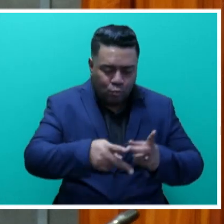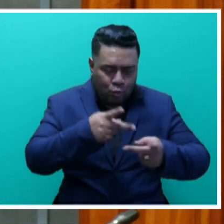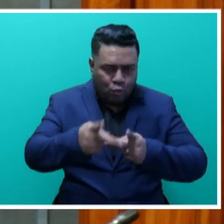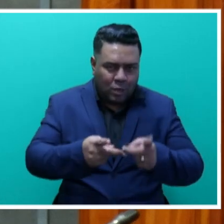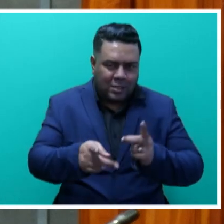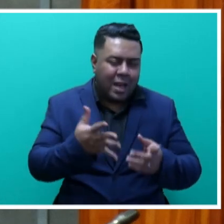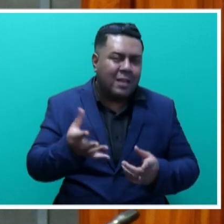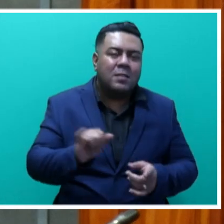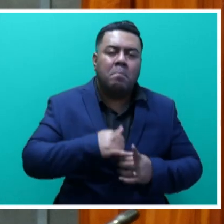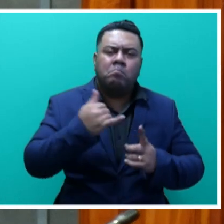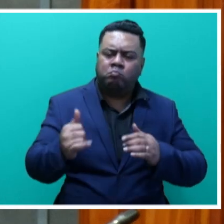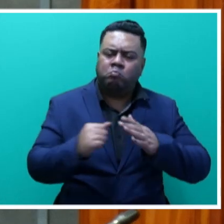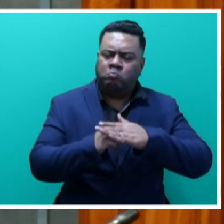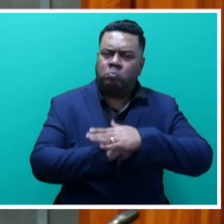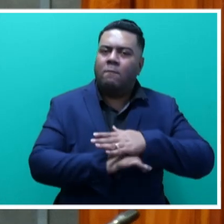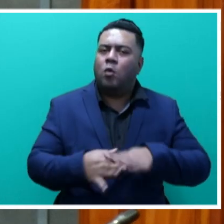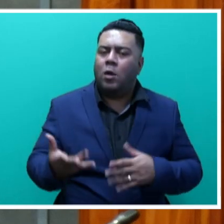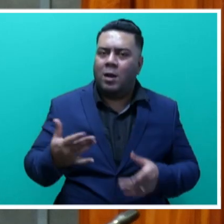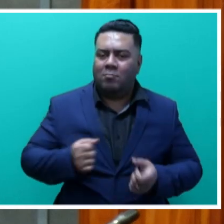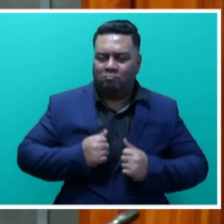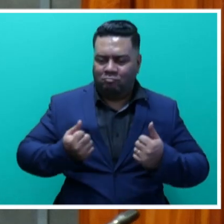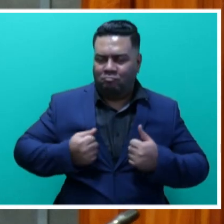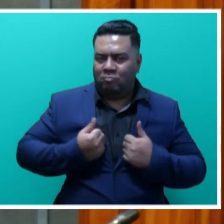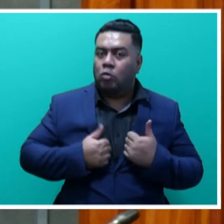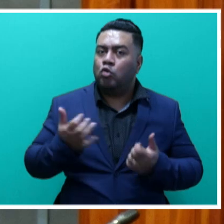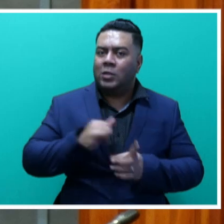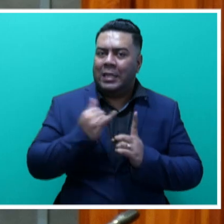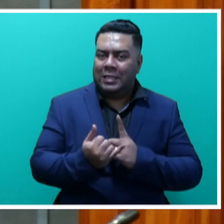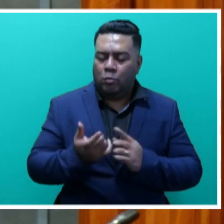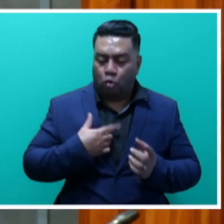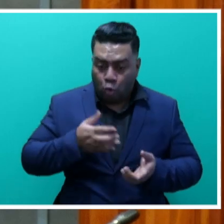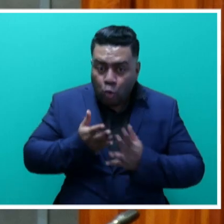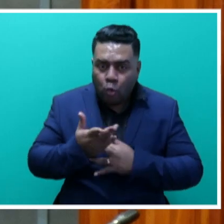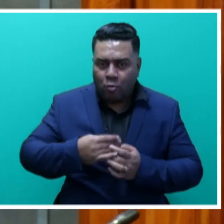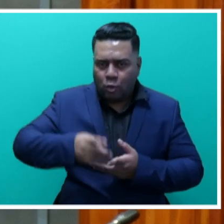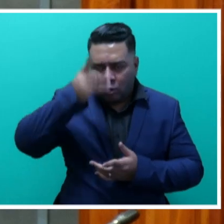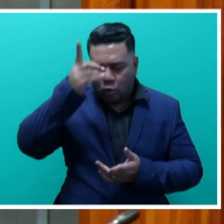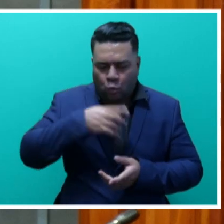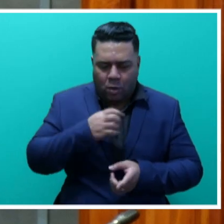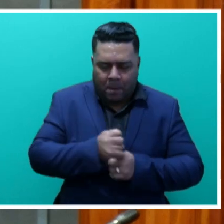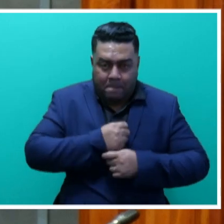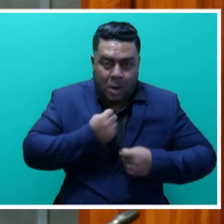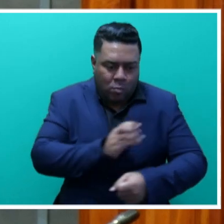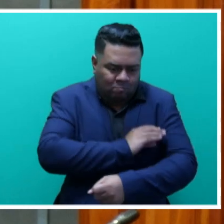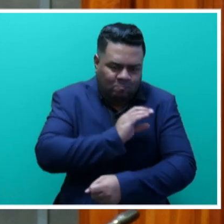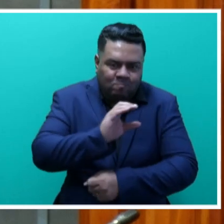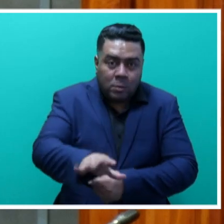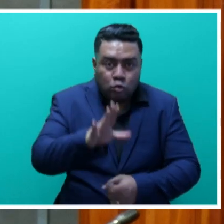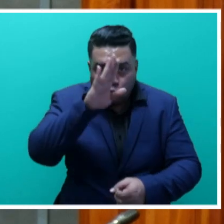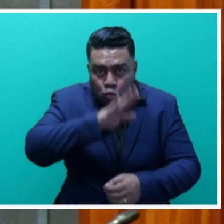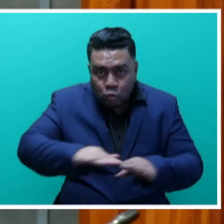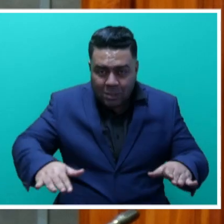of a thriving society. It is through education that we empower our children, unlock their potential, and equip them